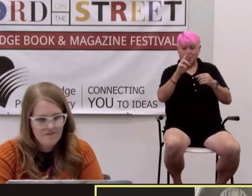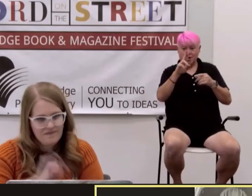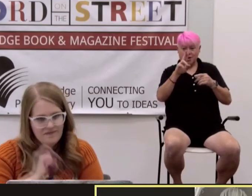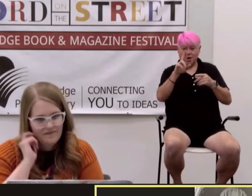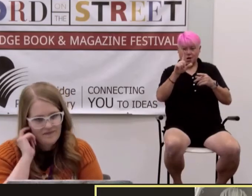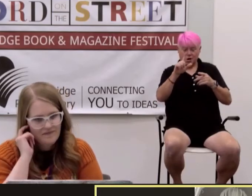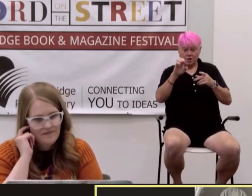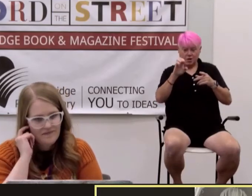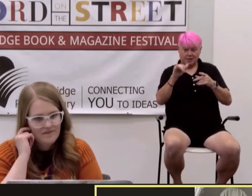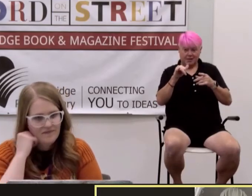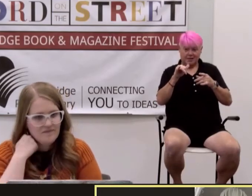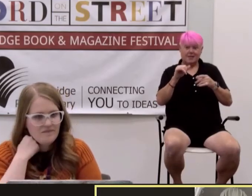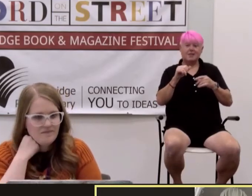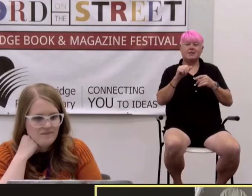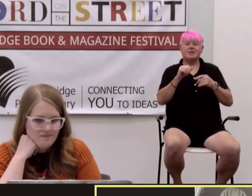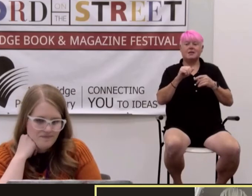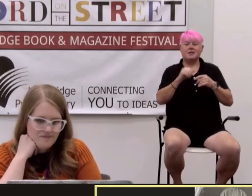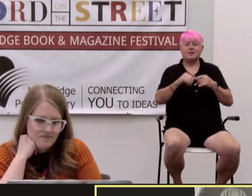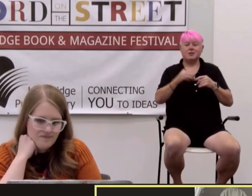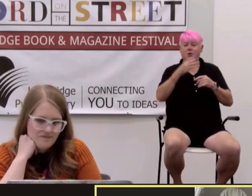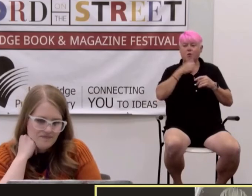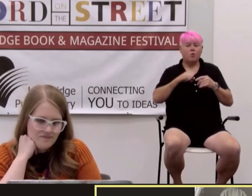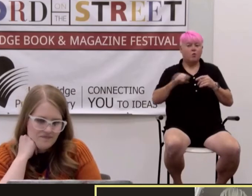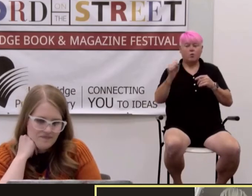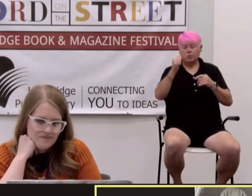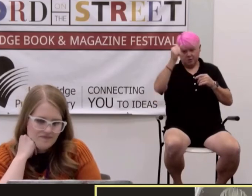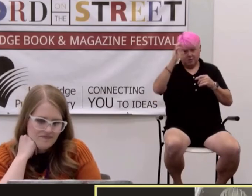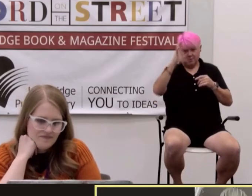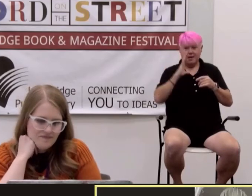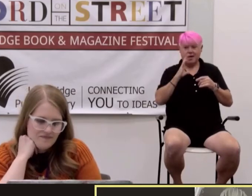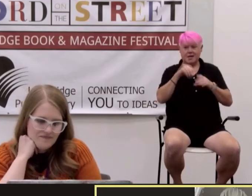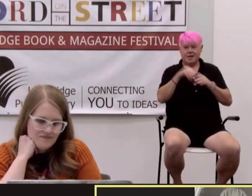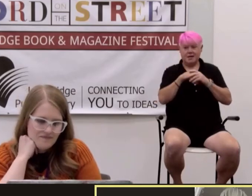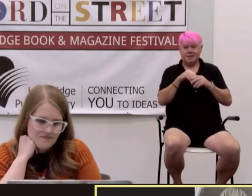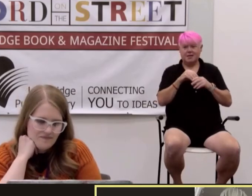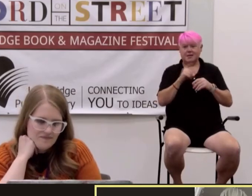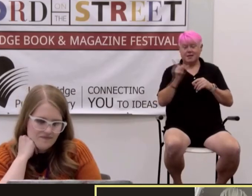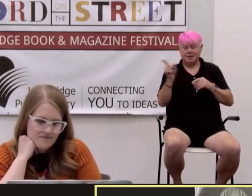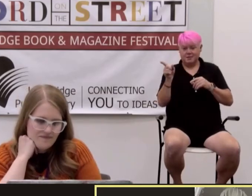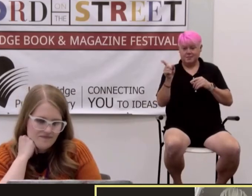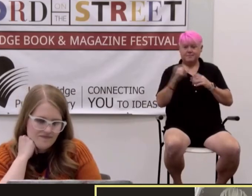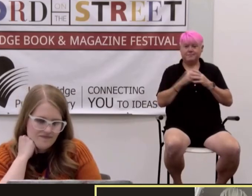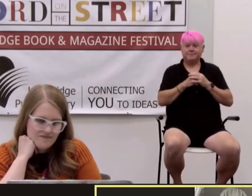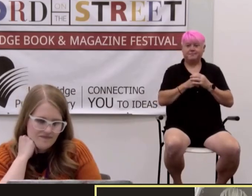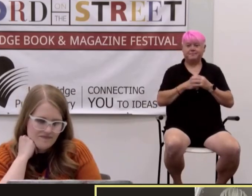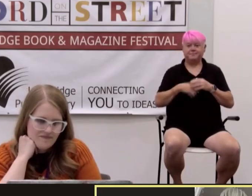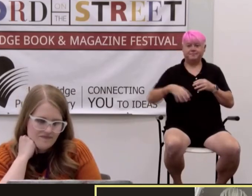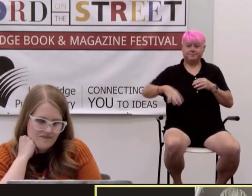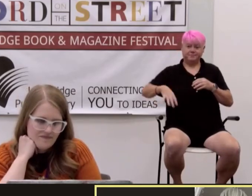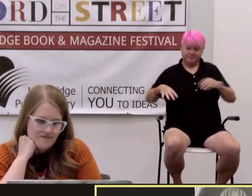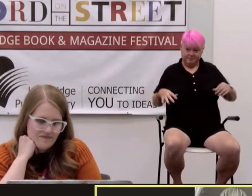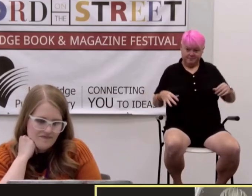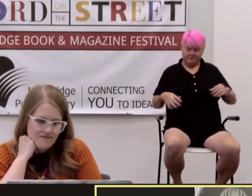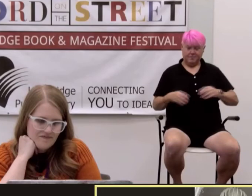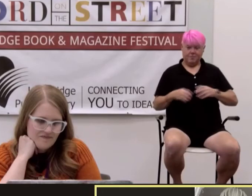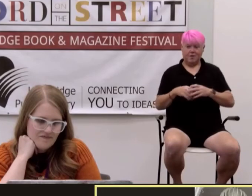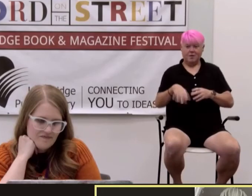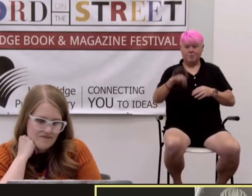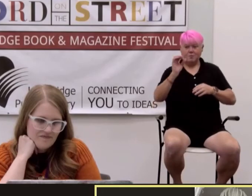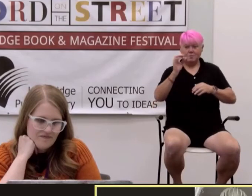He's an elder there. And, we picked xylem in the